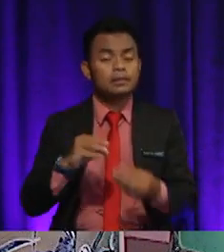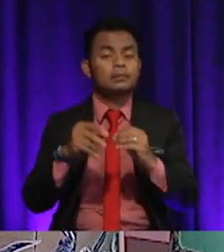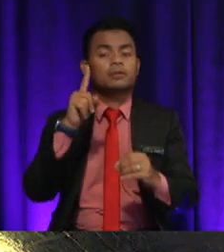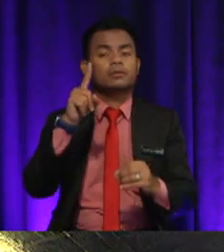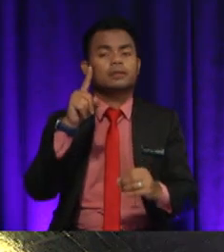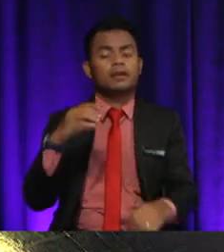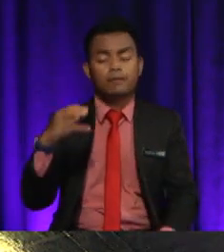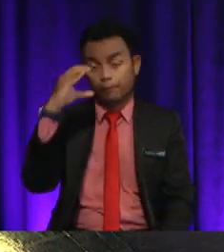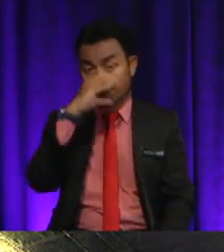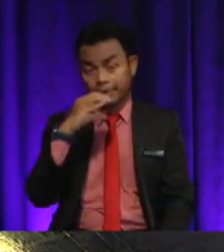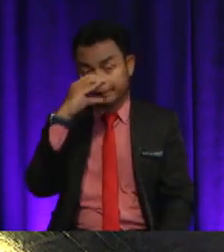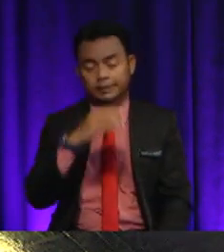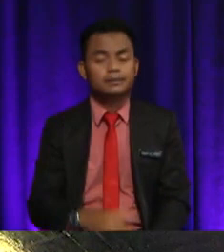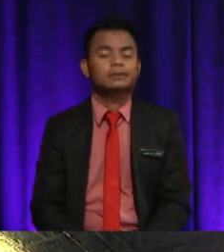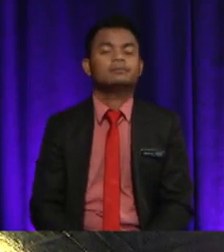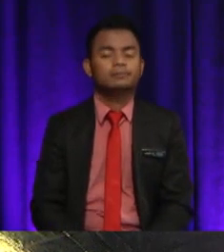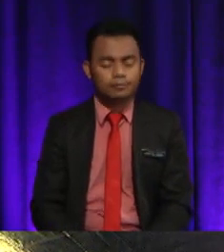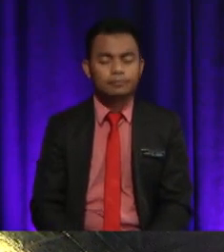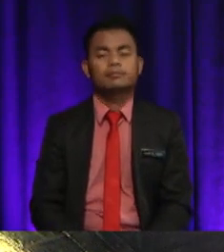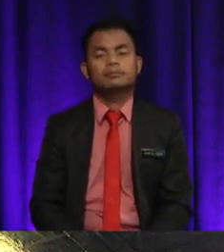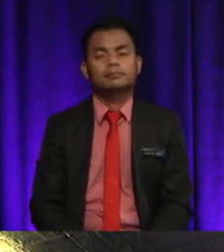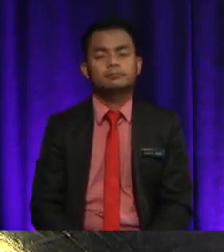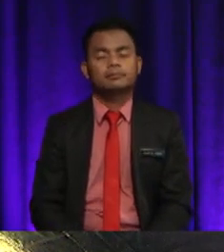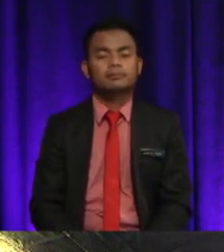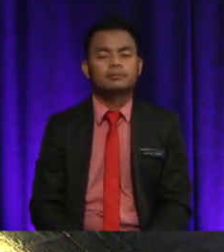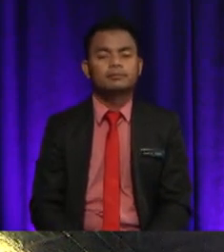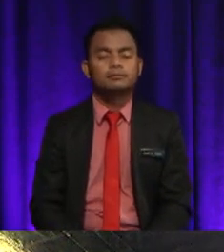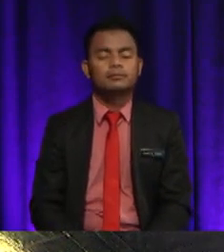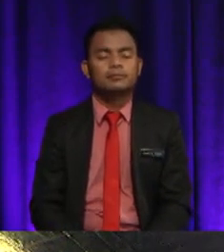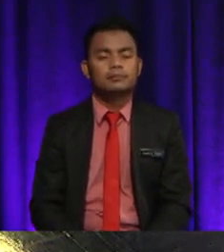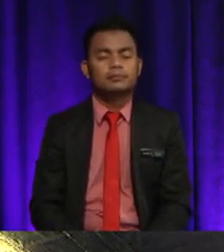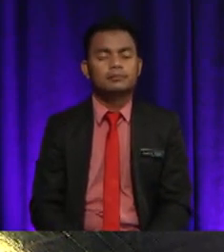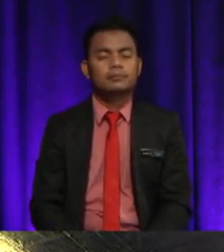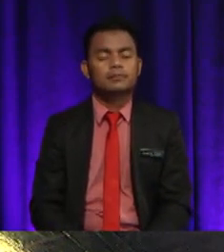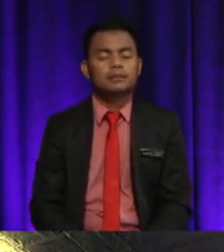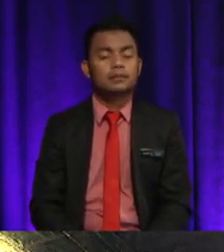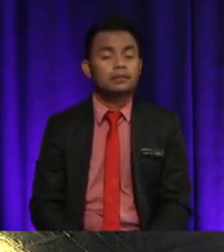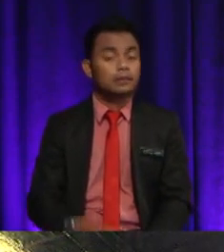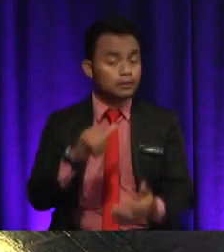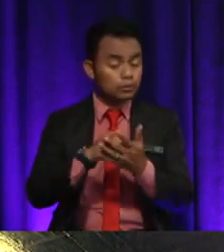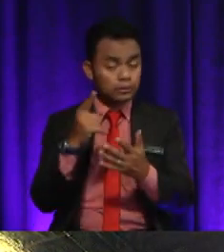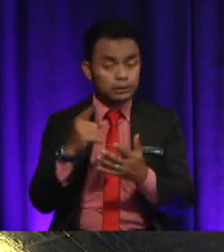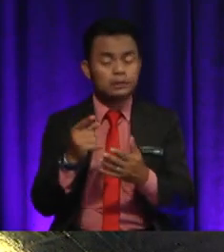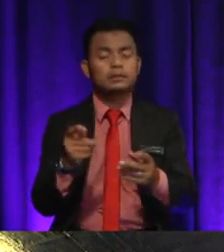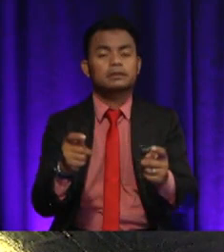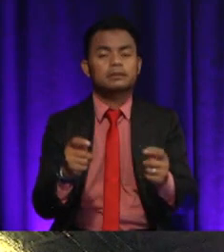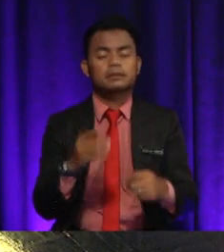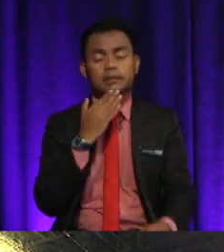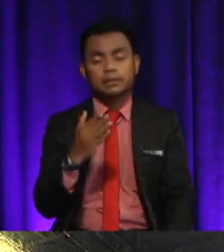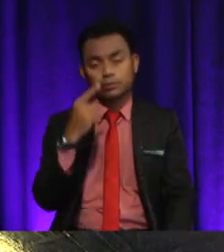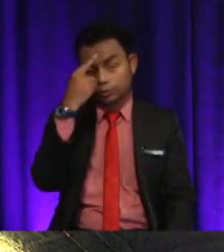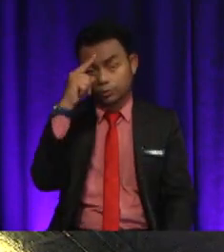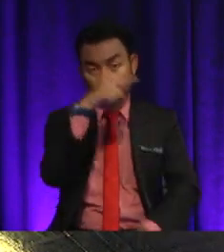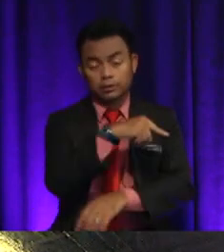so finding it in the passage itself. Yep. All right. With that, I want to say thank you so much to Teacher Liana for